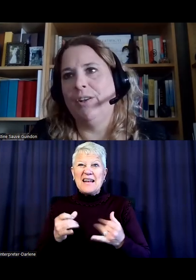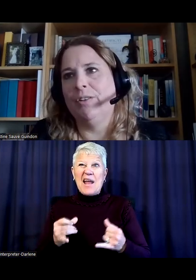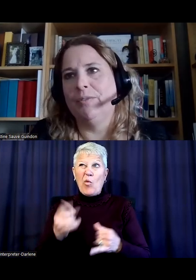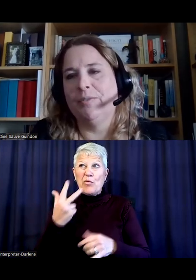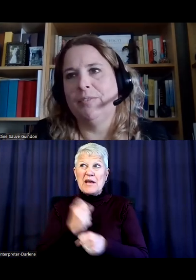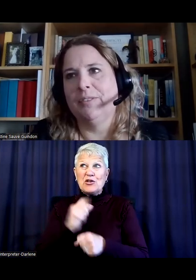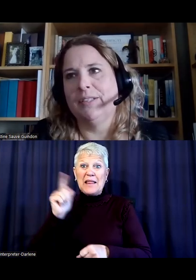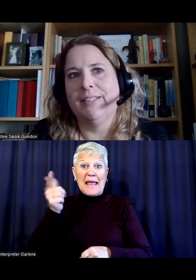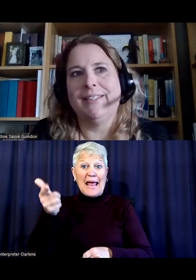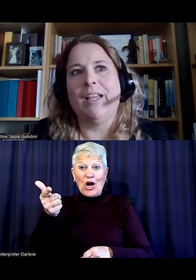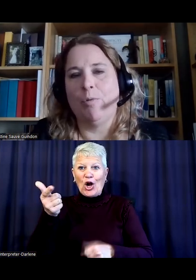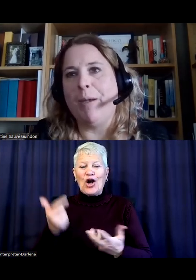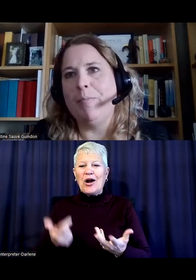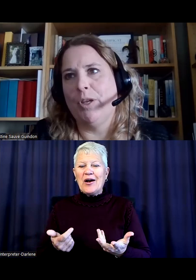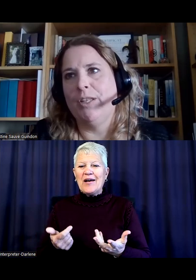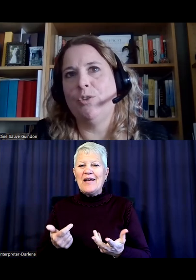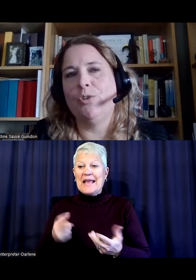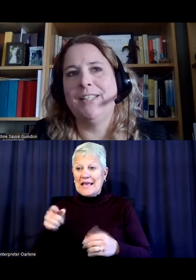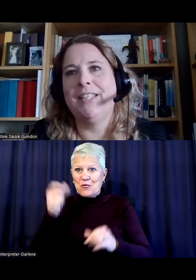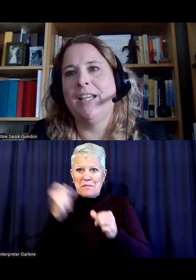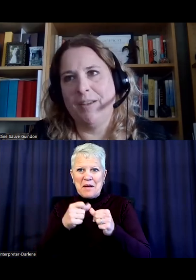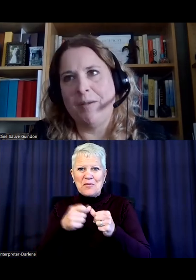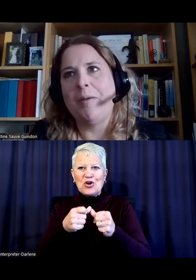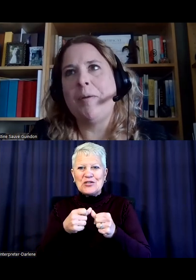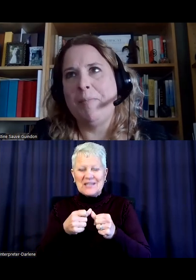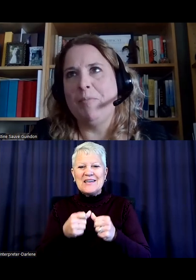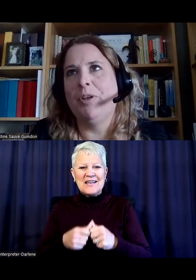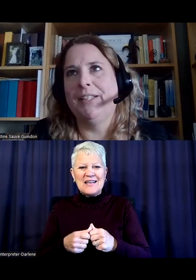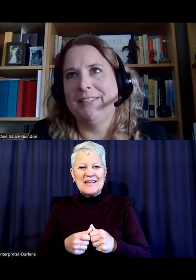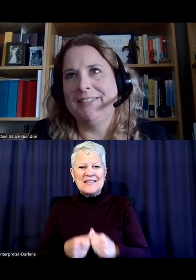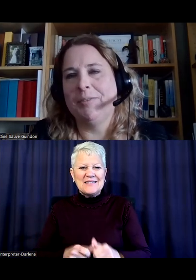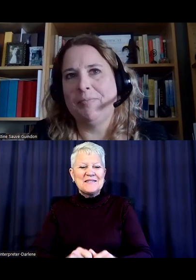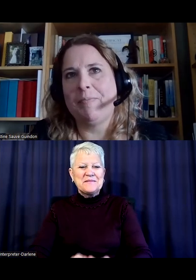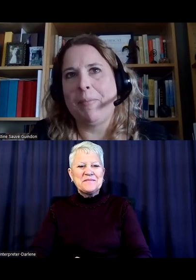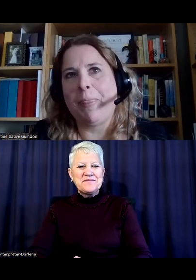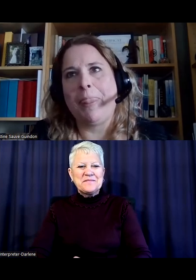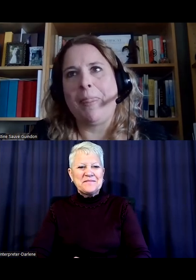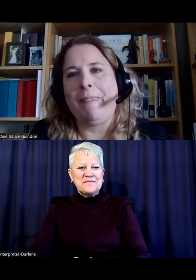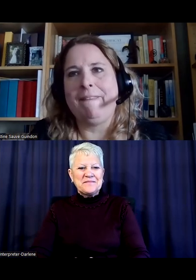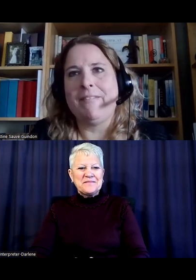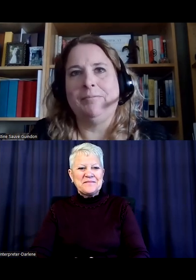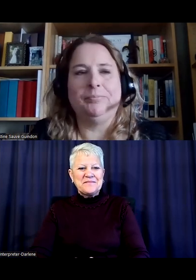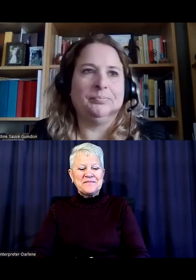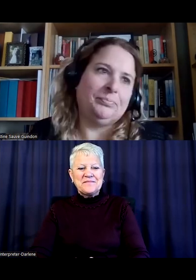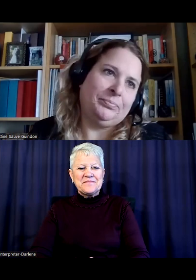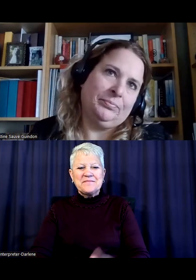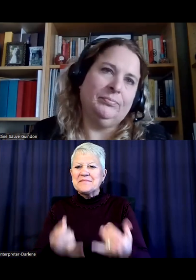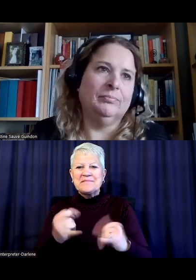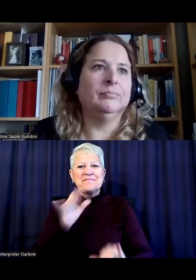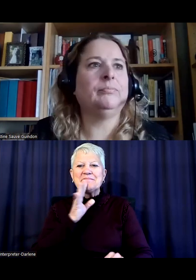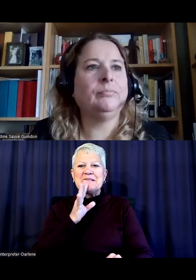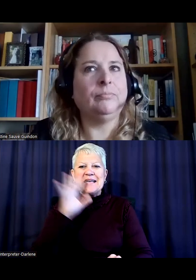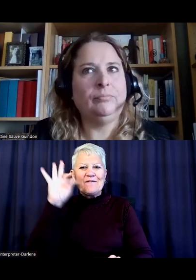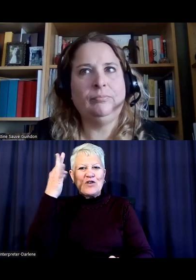3 years later, and remember it. So there is bravo, memory. Et puis là, regarde, on a le... Tu vois